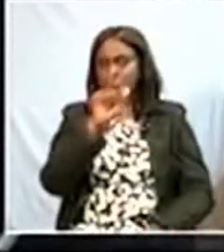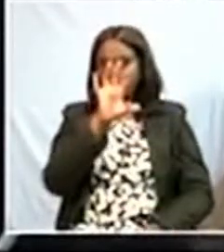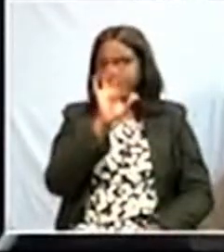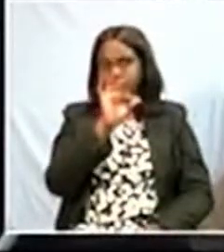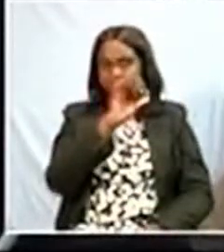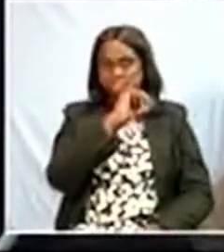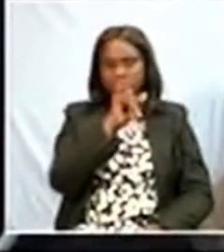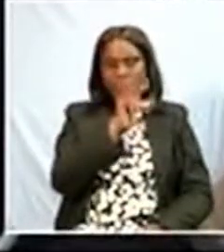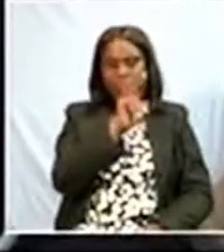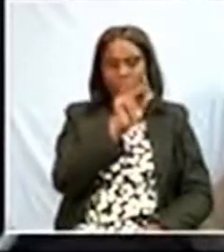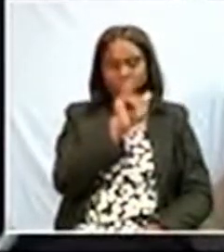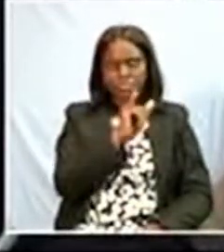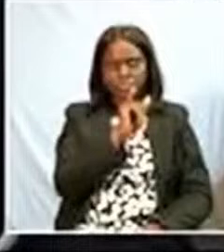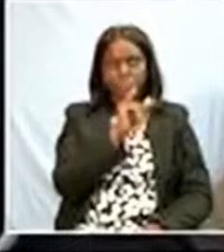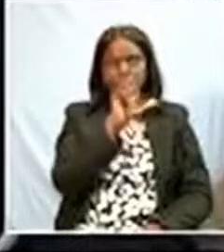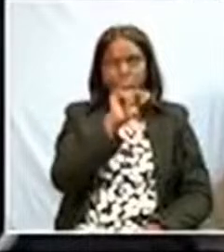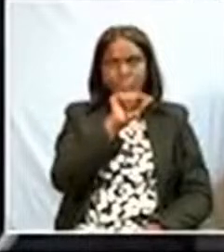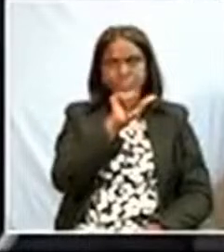July